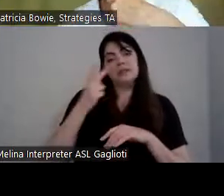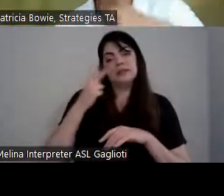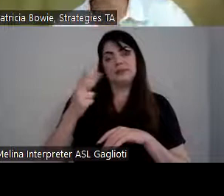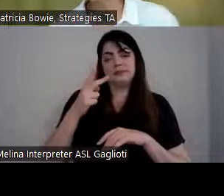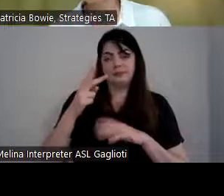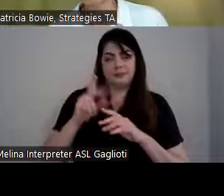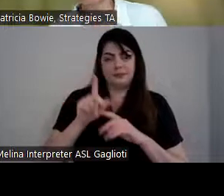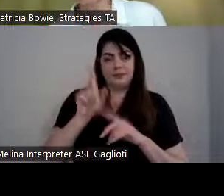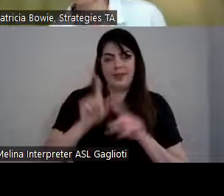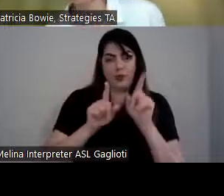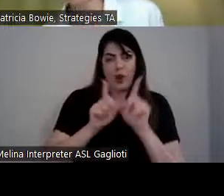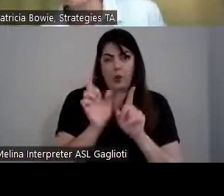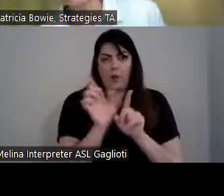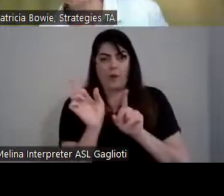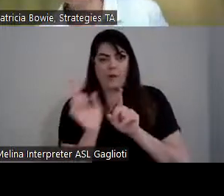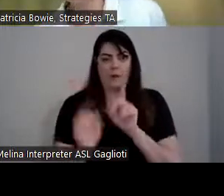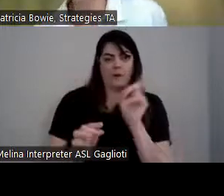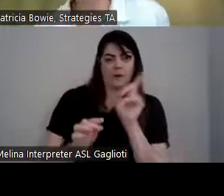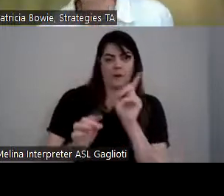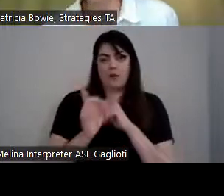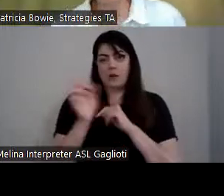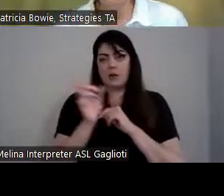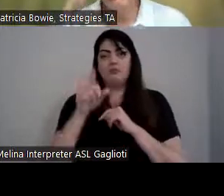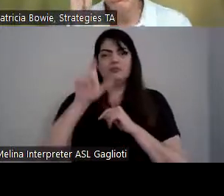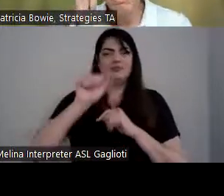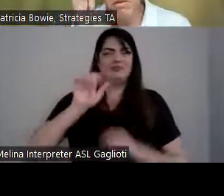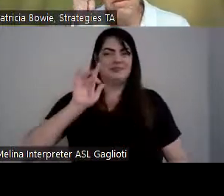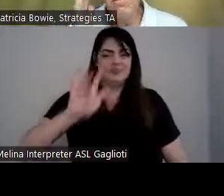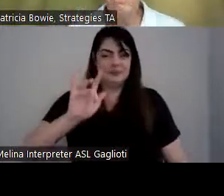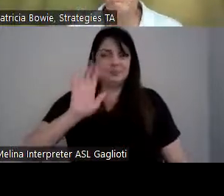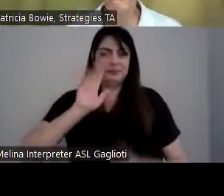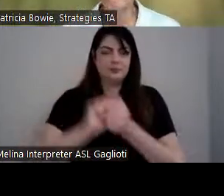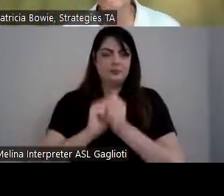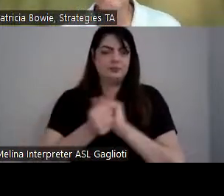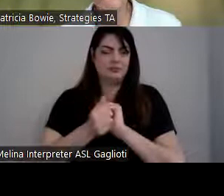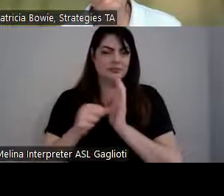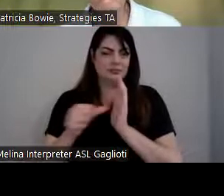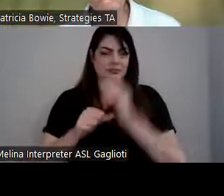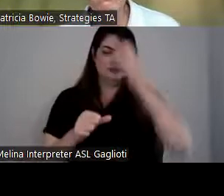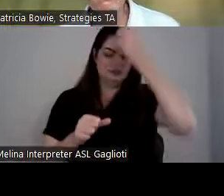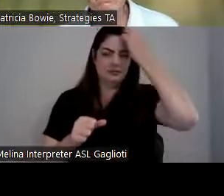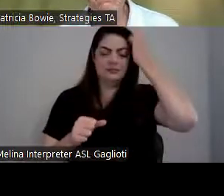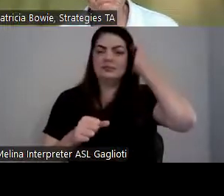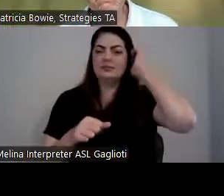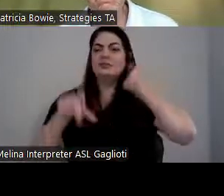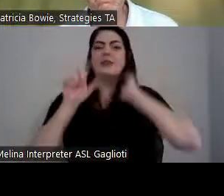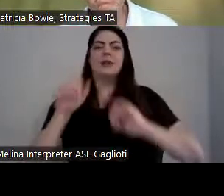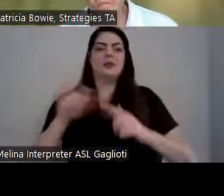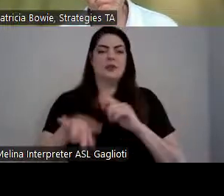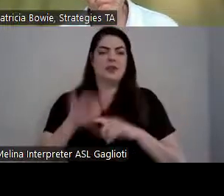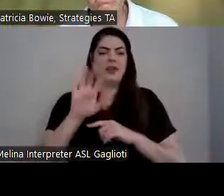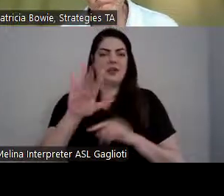on the top that you can hit and it'll change the page. So you'll be able to find your group number like that.